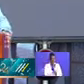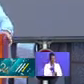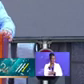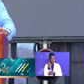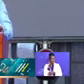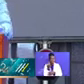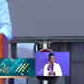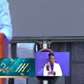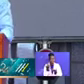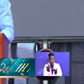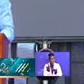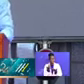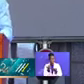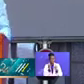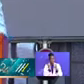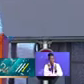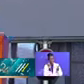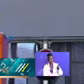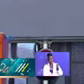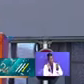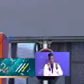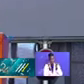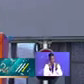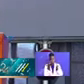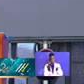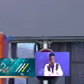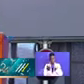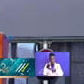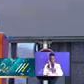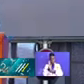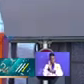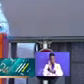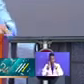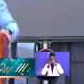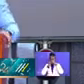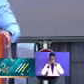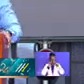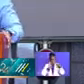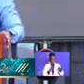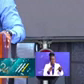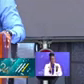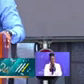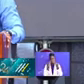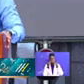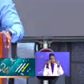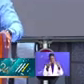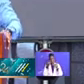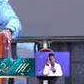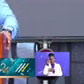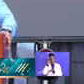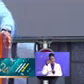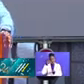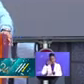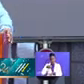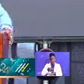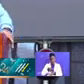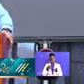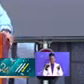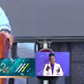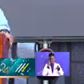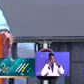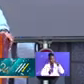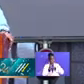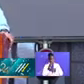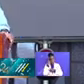those that are hooking up online we say may God richly bless you and thank you for standing with this